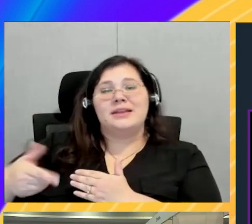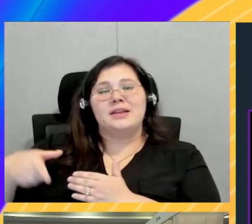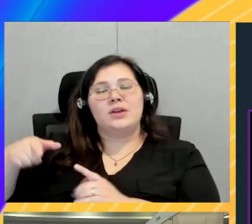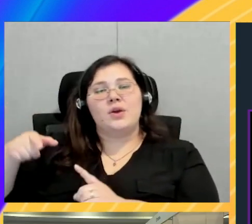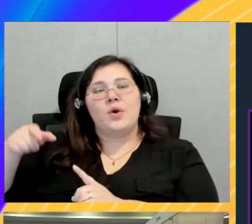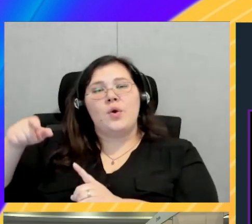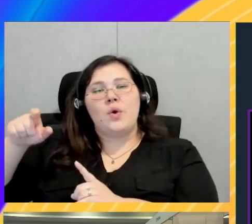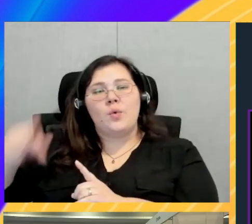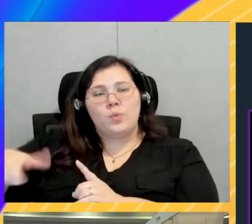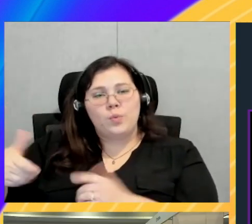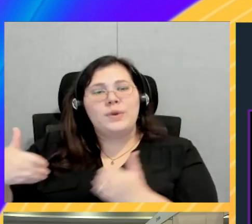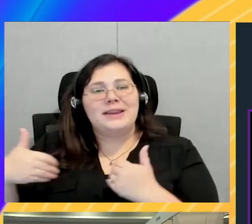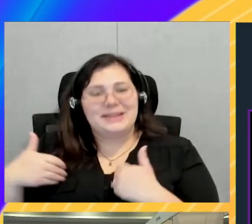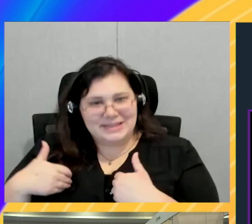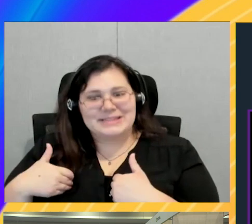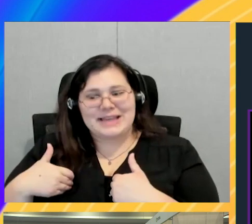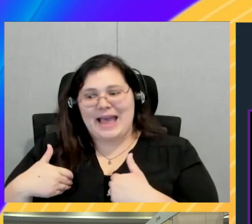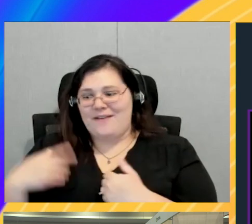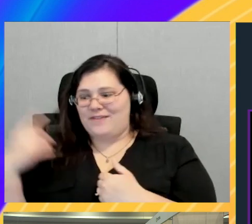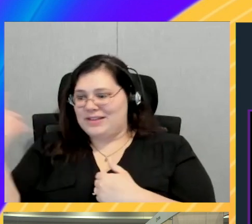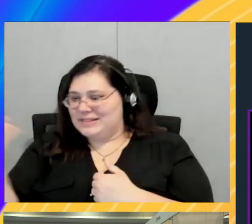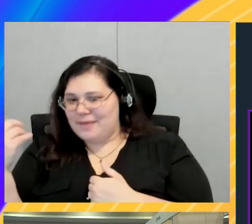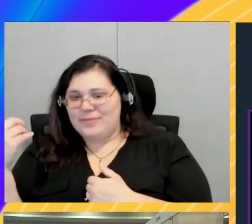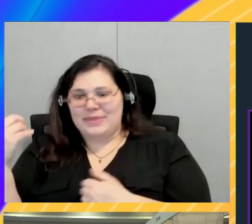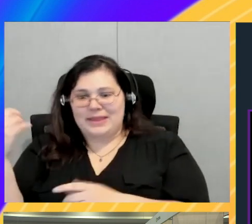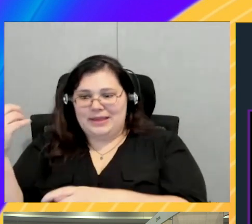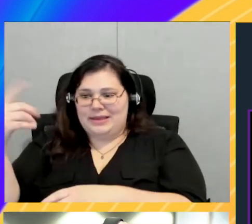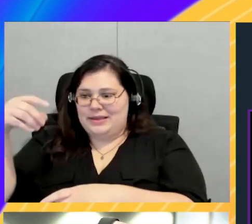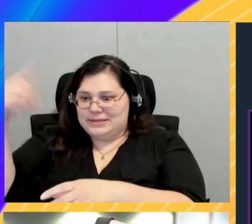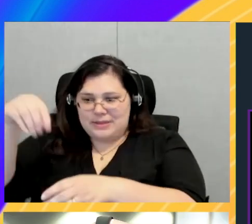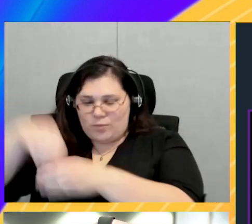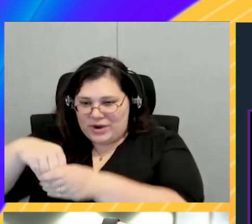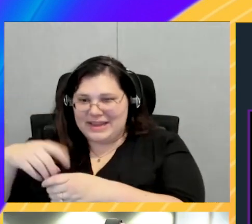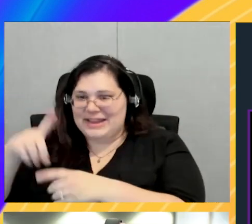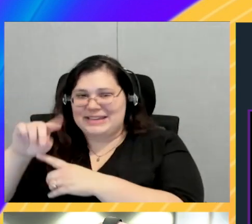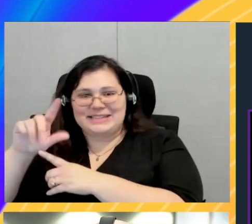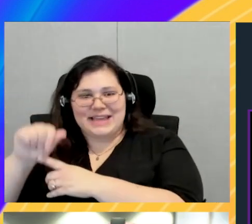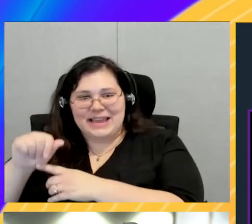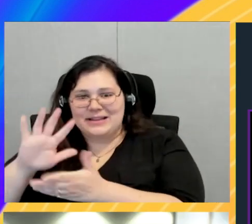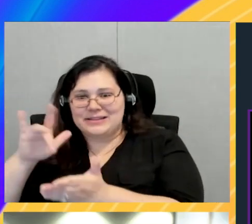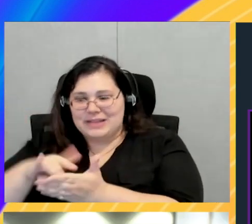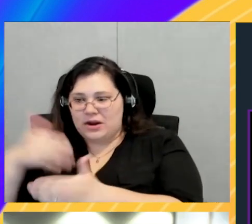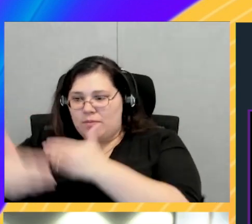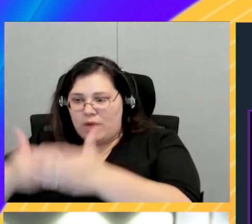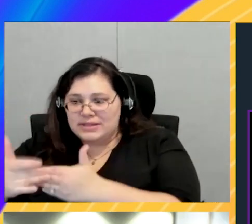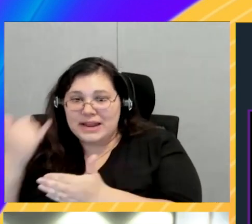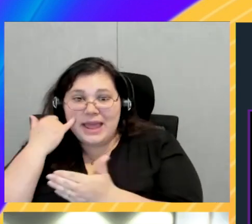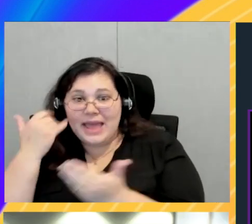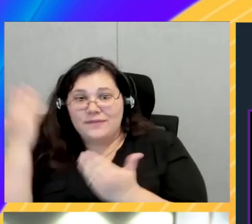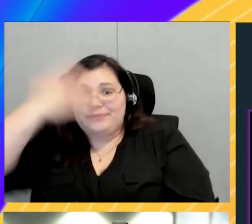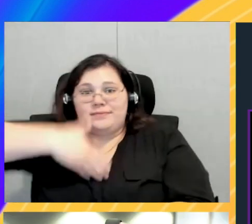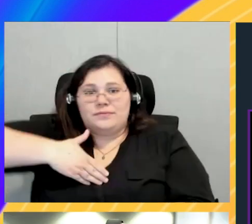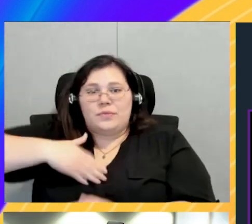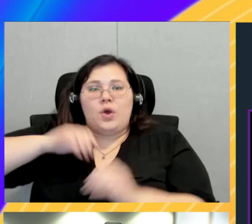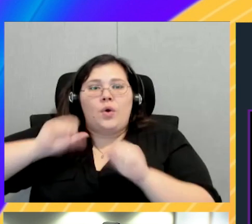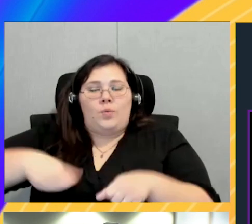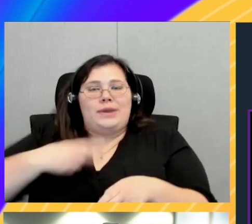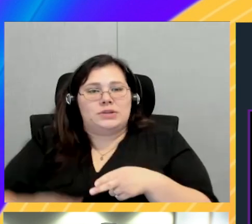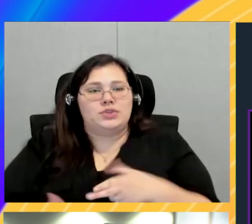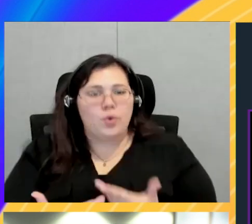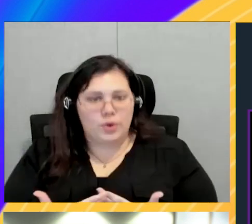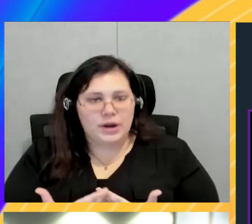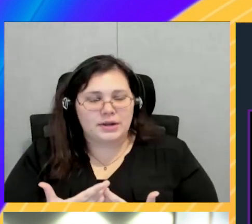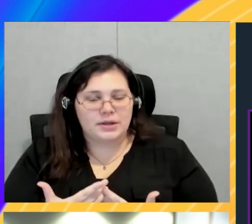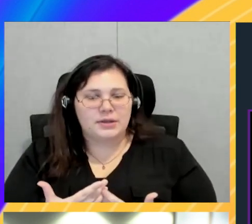in a data center somewhere processing this, and if we don't have good visibility, we can run short. I'm sure in an edge case, that's even more critical. That